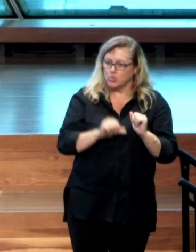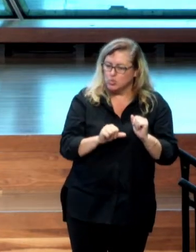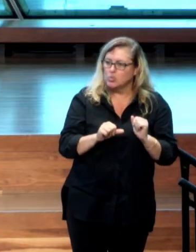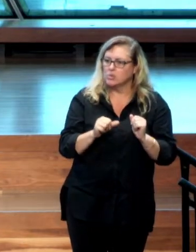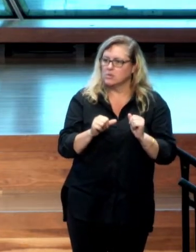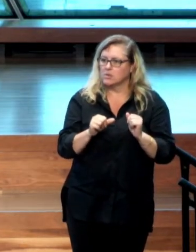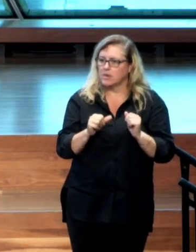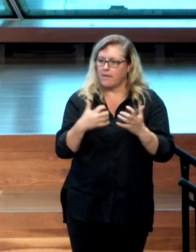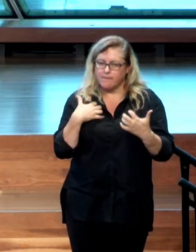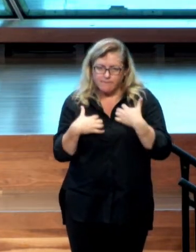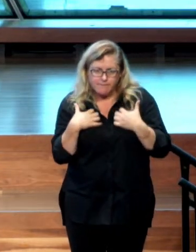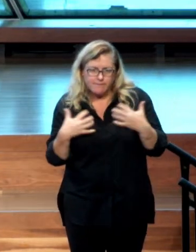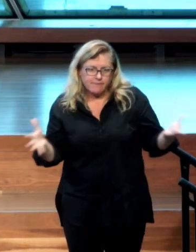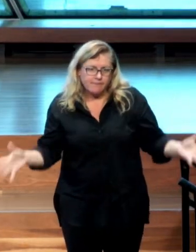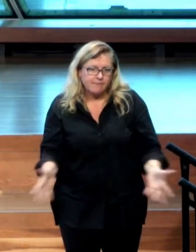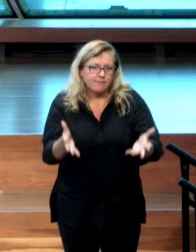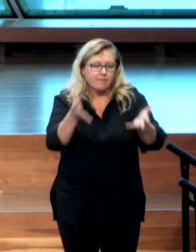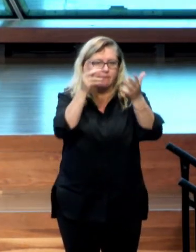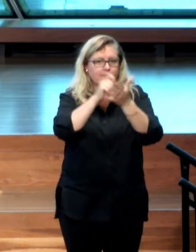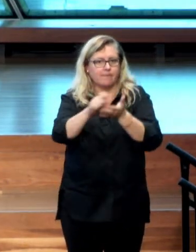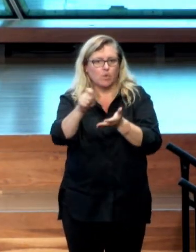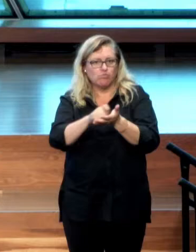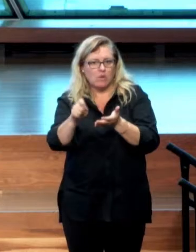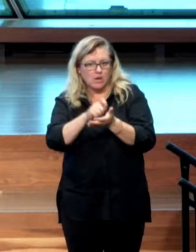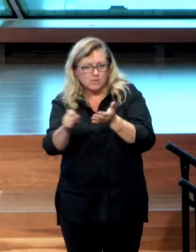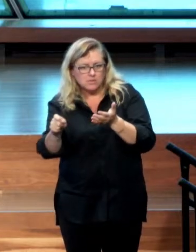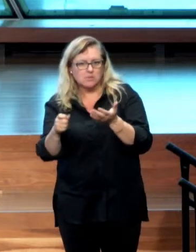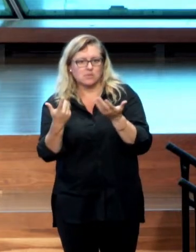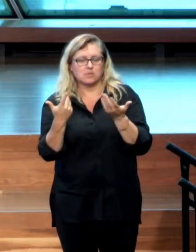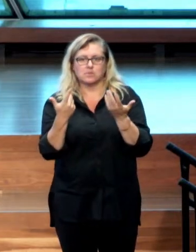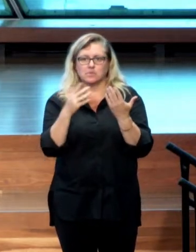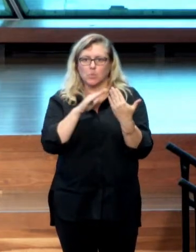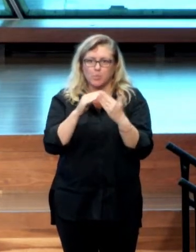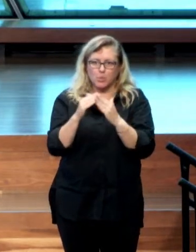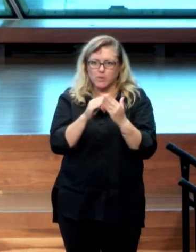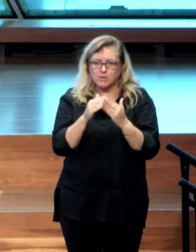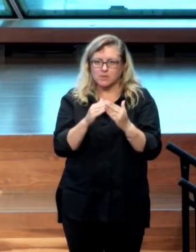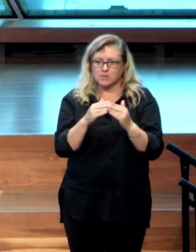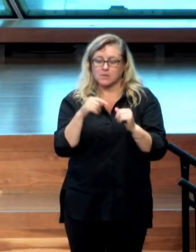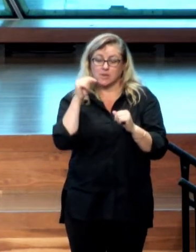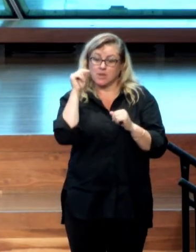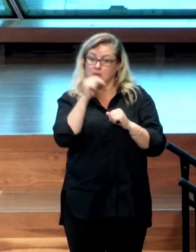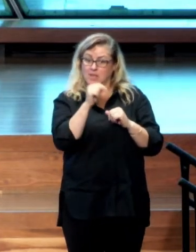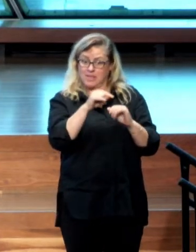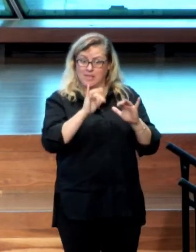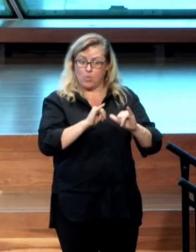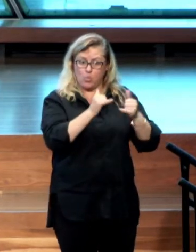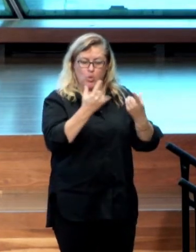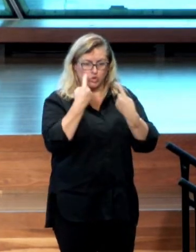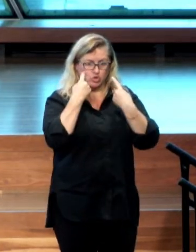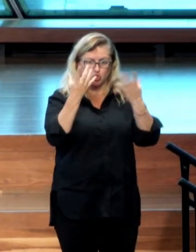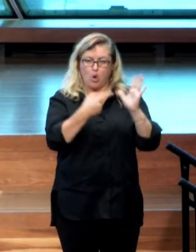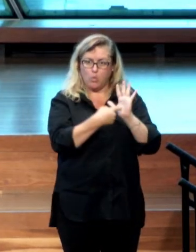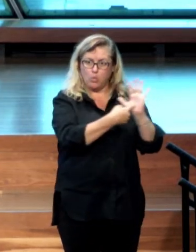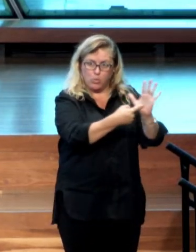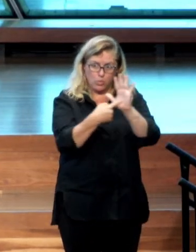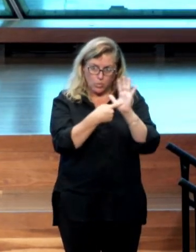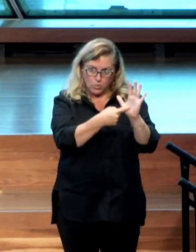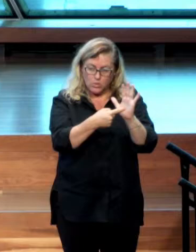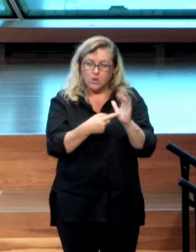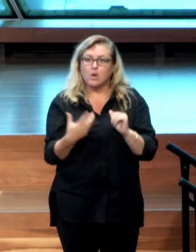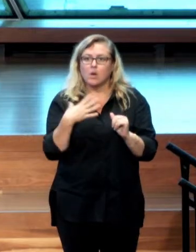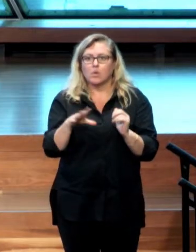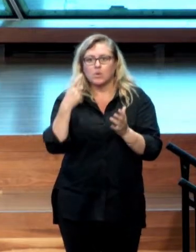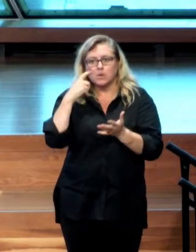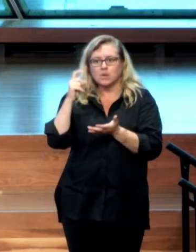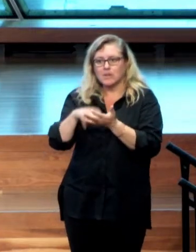writers and literary community, and these awards are emblematic of that. I want to acknowledge doing a gig